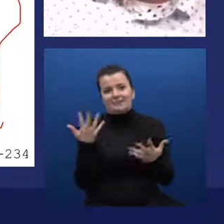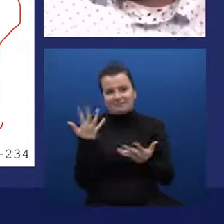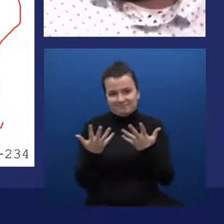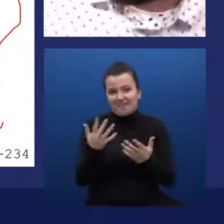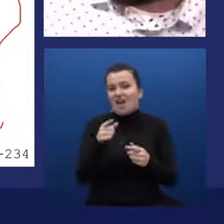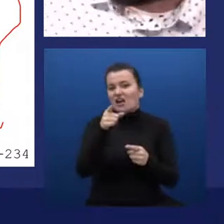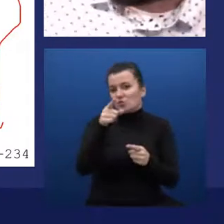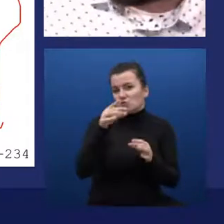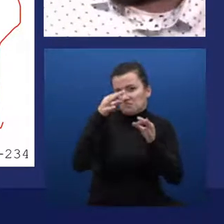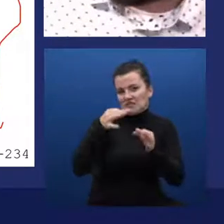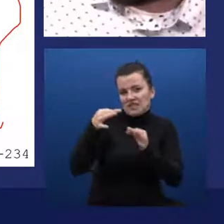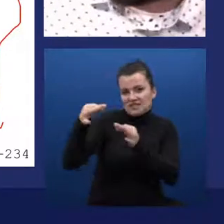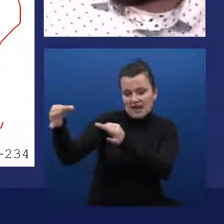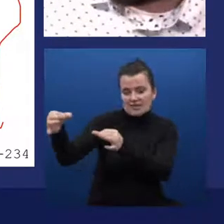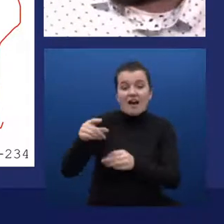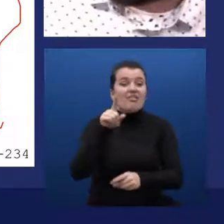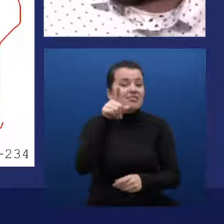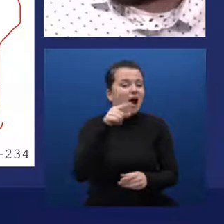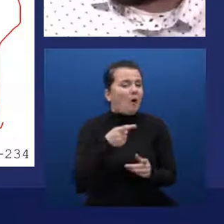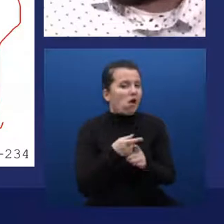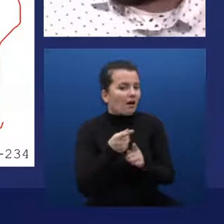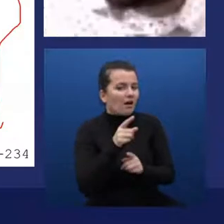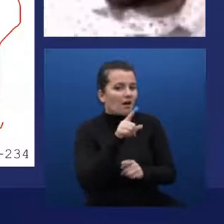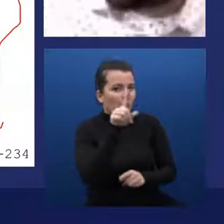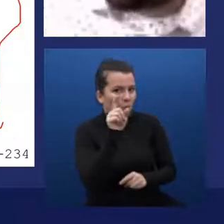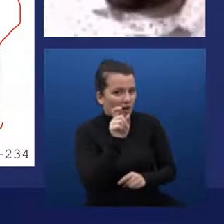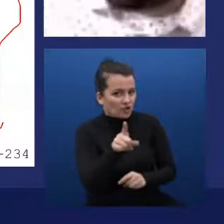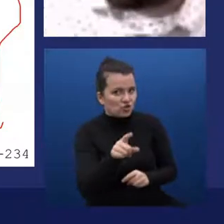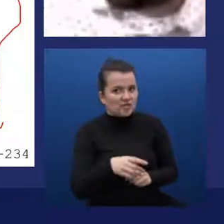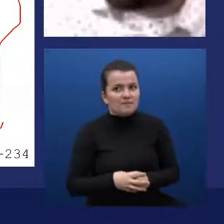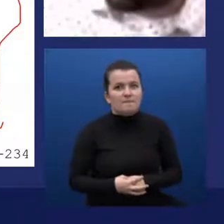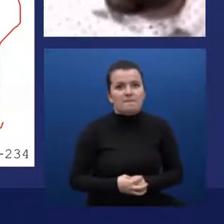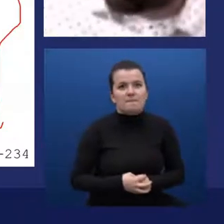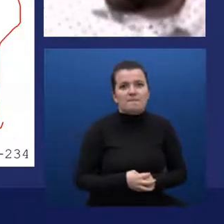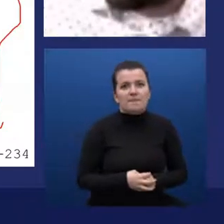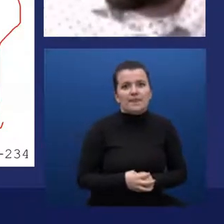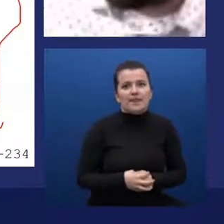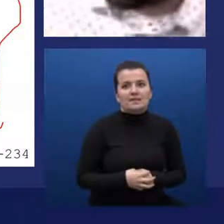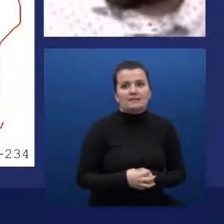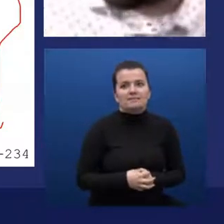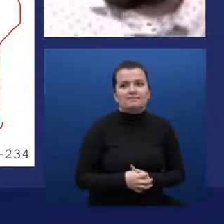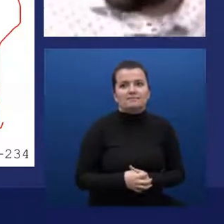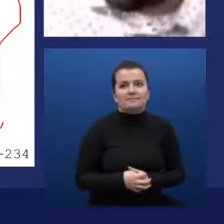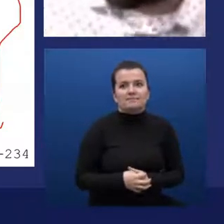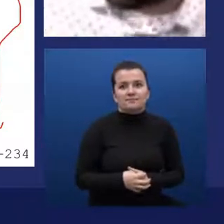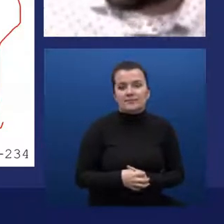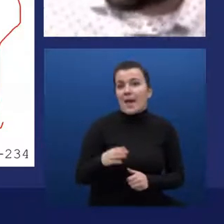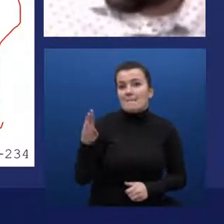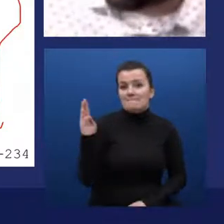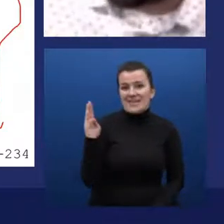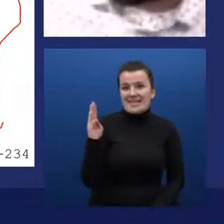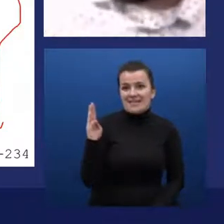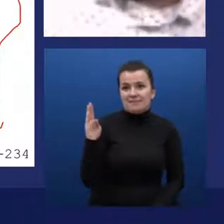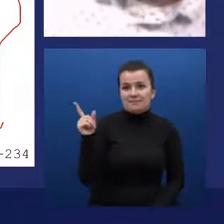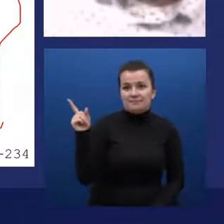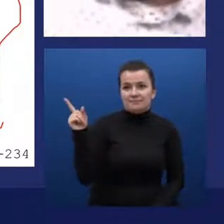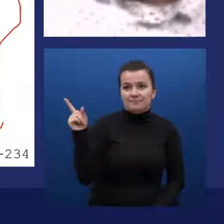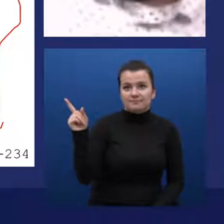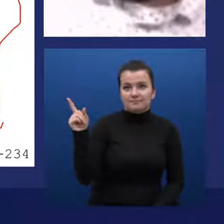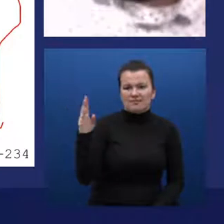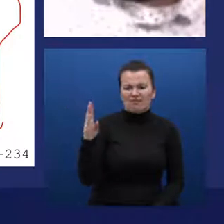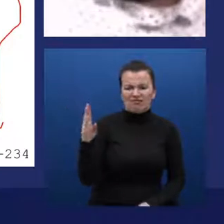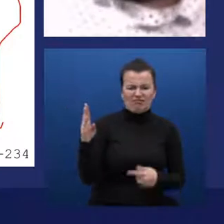that you're all happening because there's this bee. Where's my mouse? Oh, I'm old enough to where I can't. Oh, there it is. So there's this bee just hanging out here, and you're probably